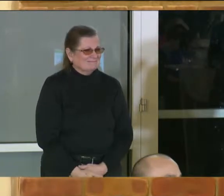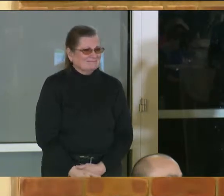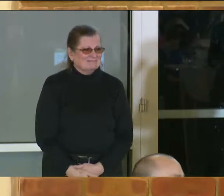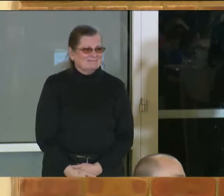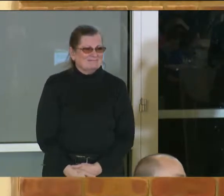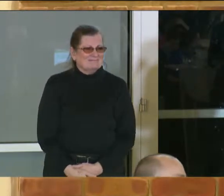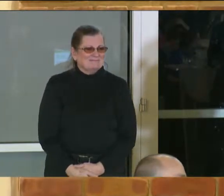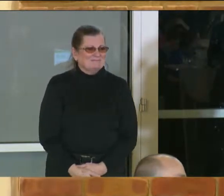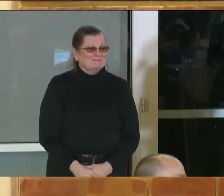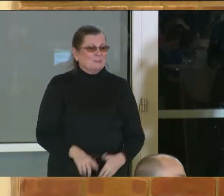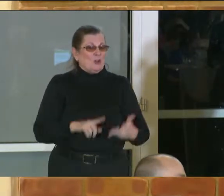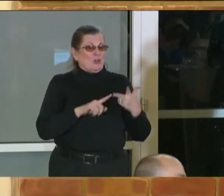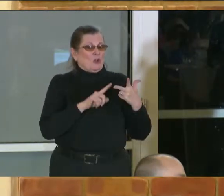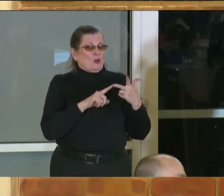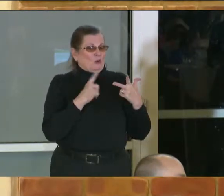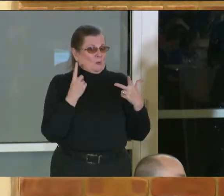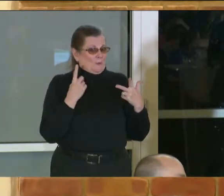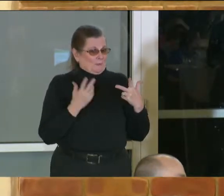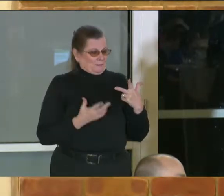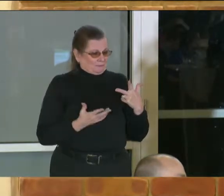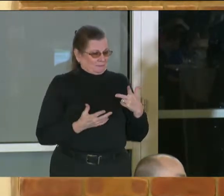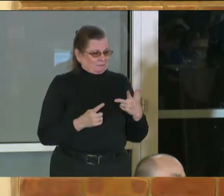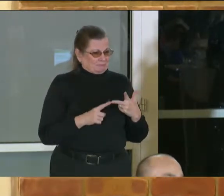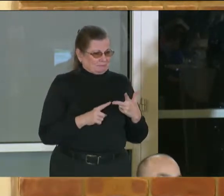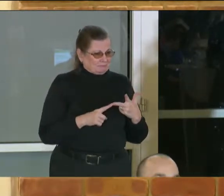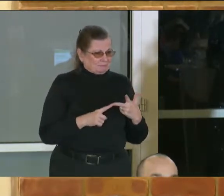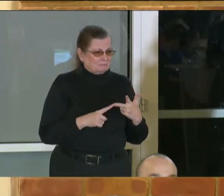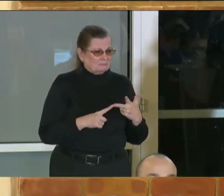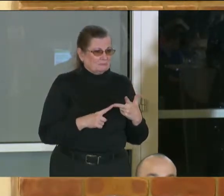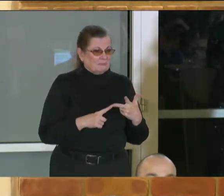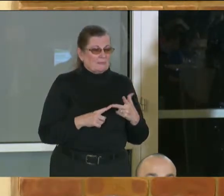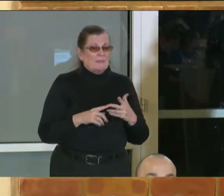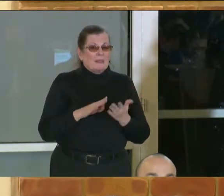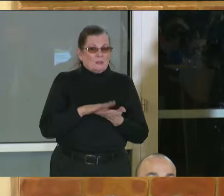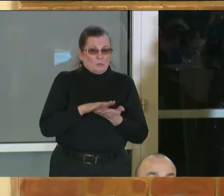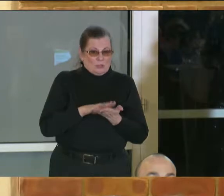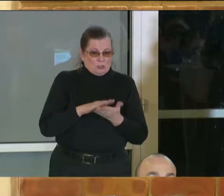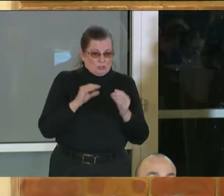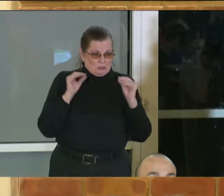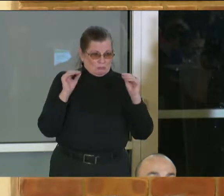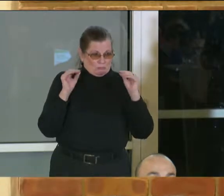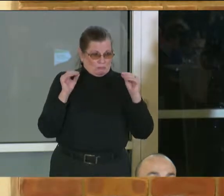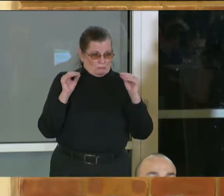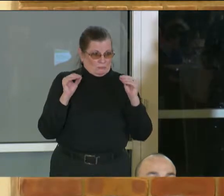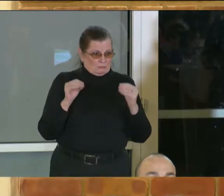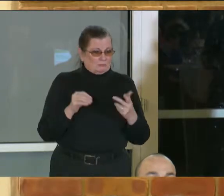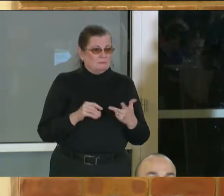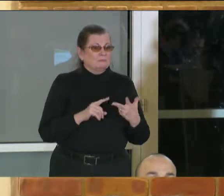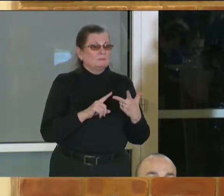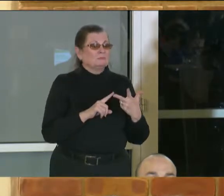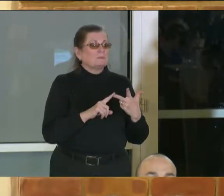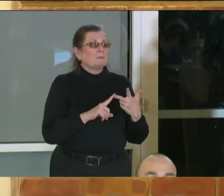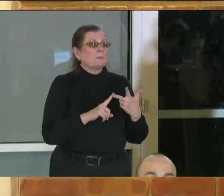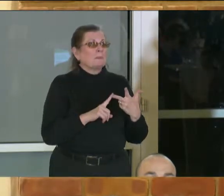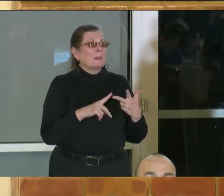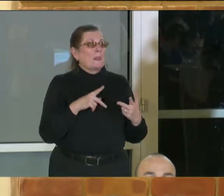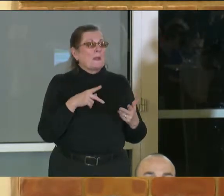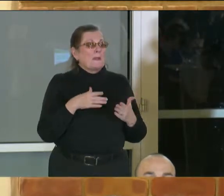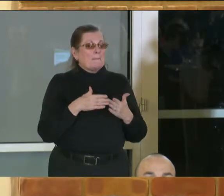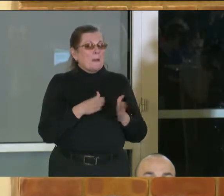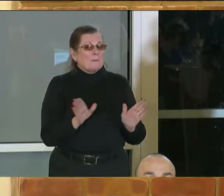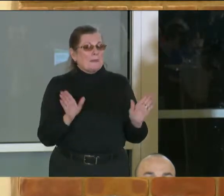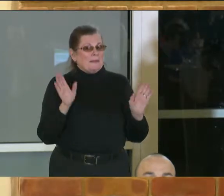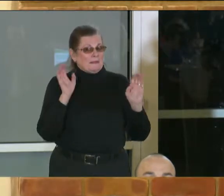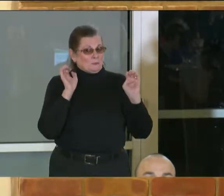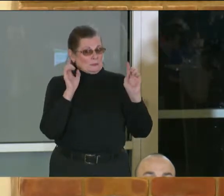The other priority is in education. The level of education, public education outside charter